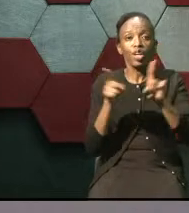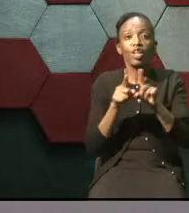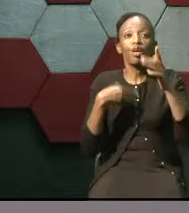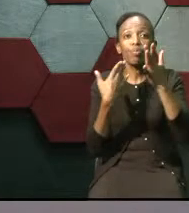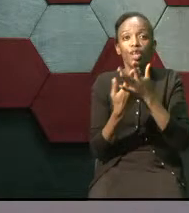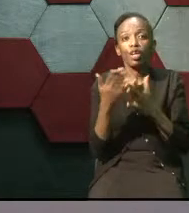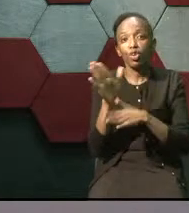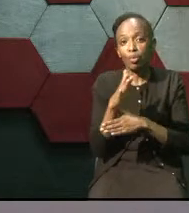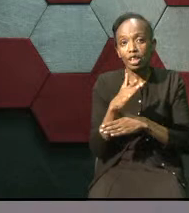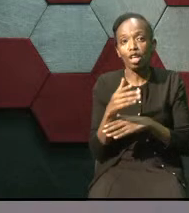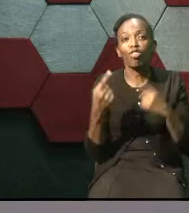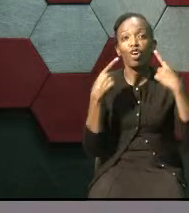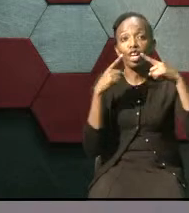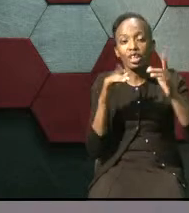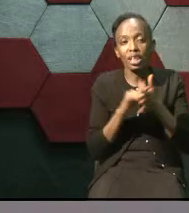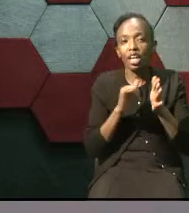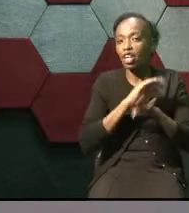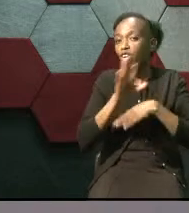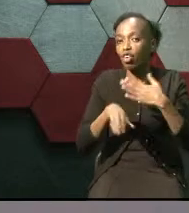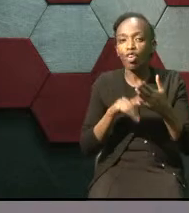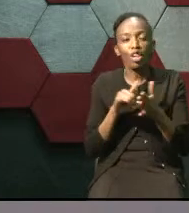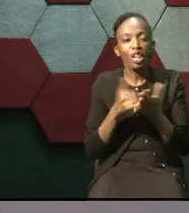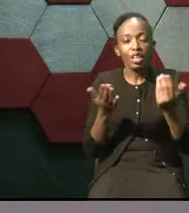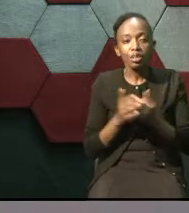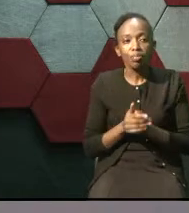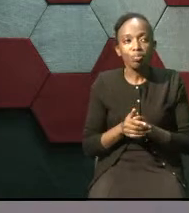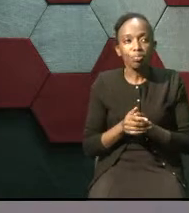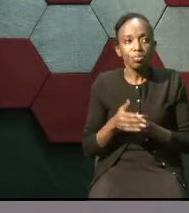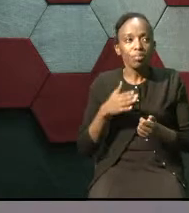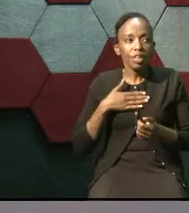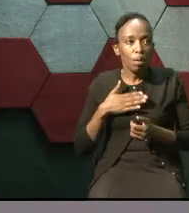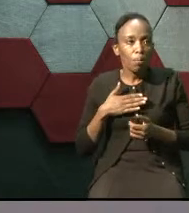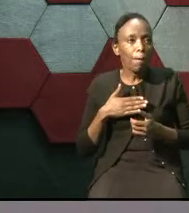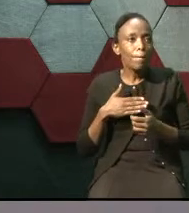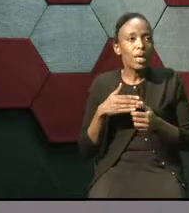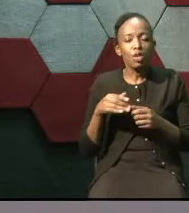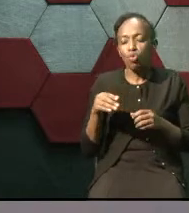So proud of you guys and everybody thus far. Mind has been blown.